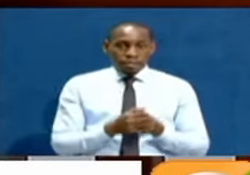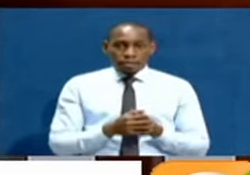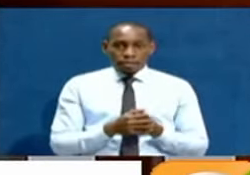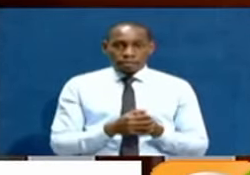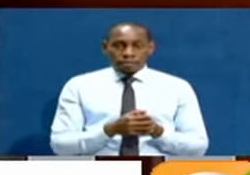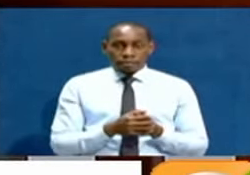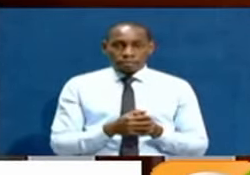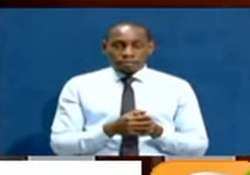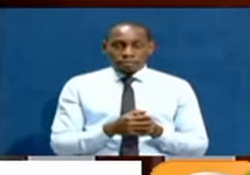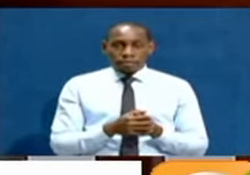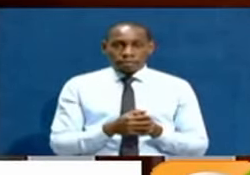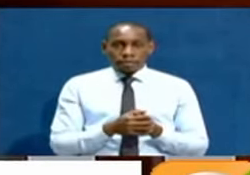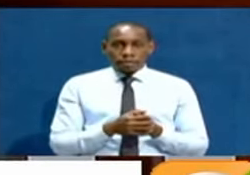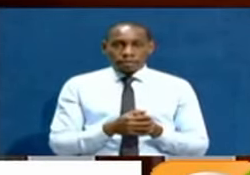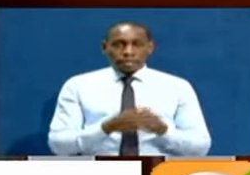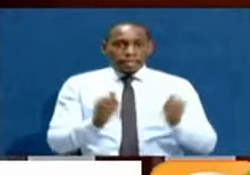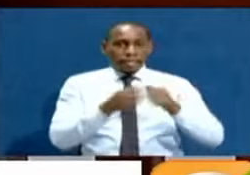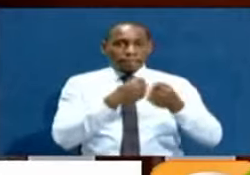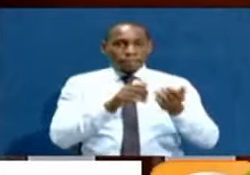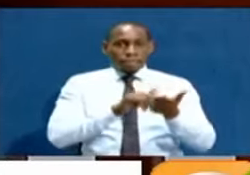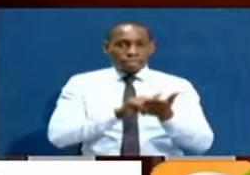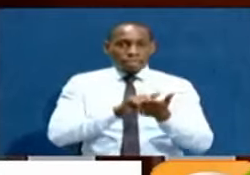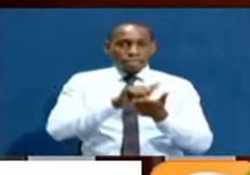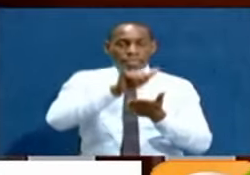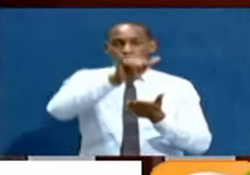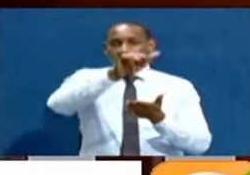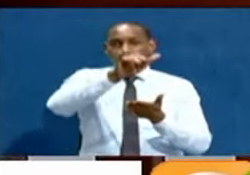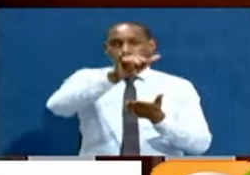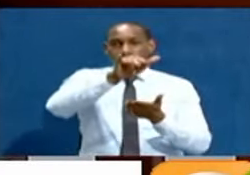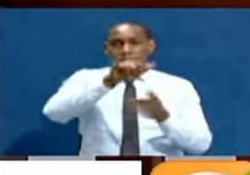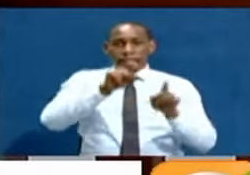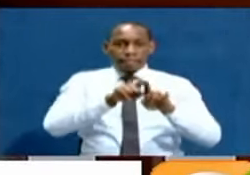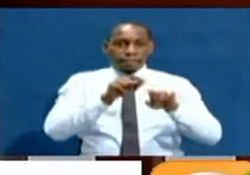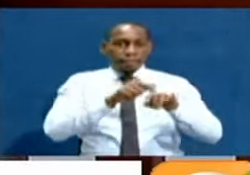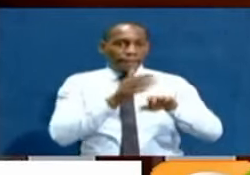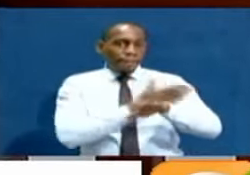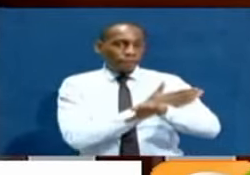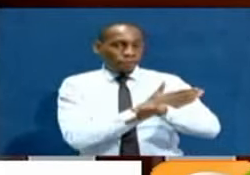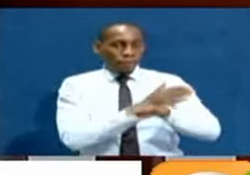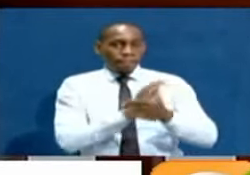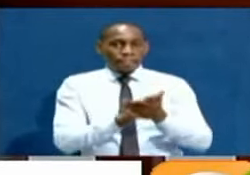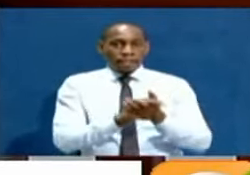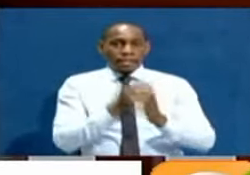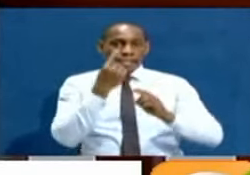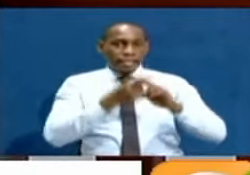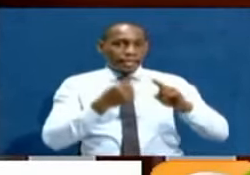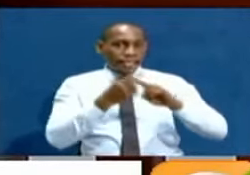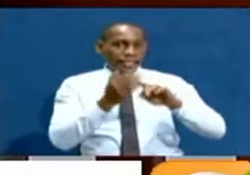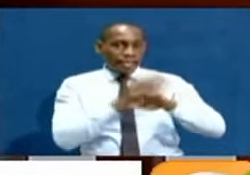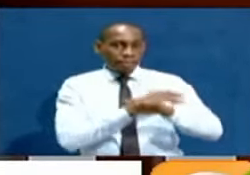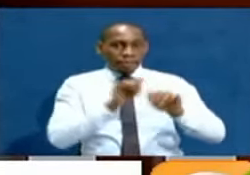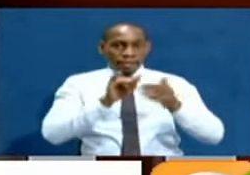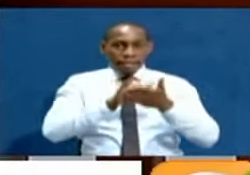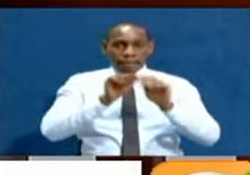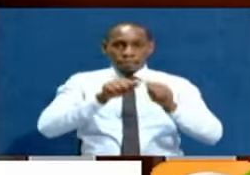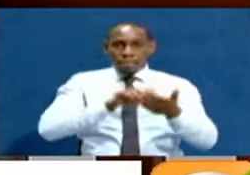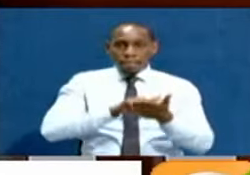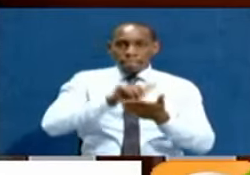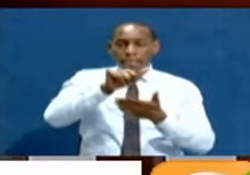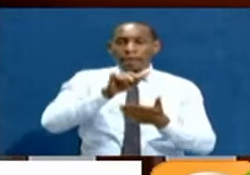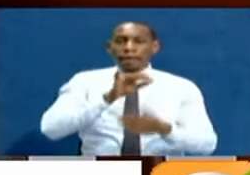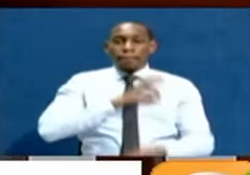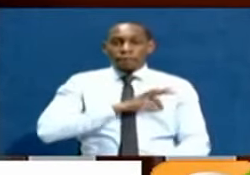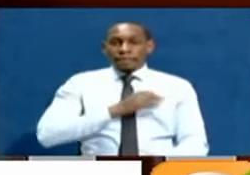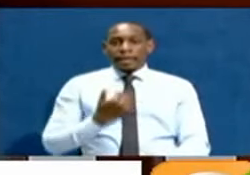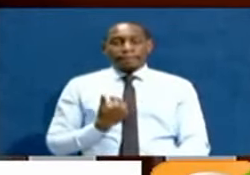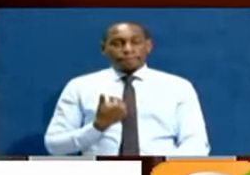We can't do it on our own. We cannot fly our way out of trouble. You know, like we said maybe a few years ago, we can fly our way into